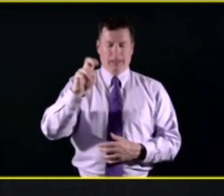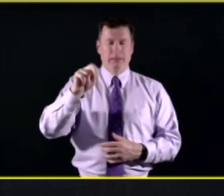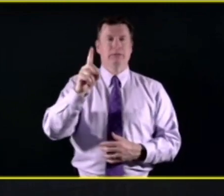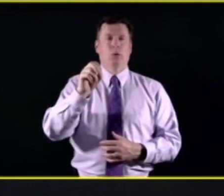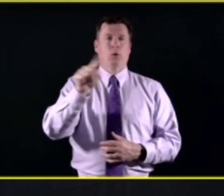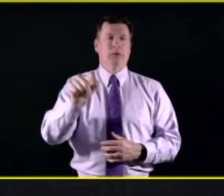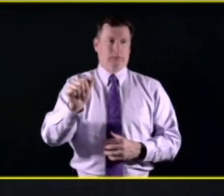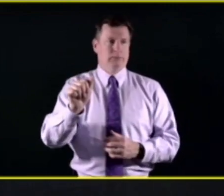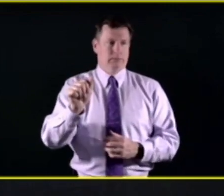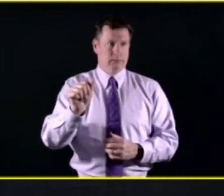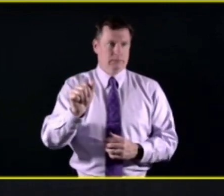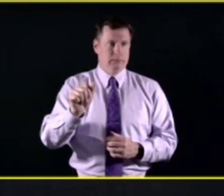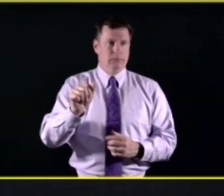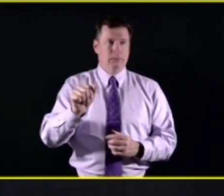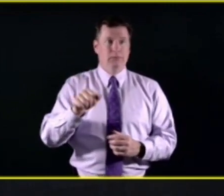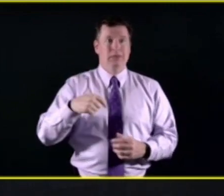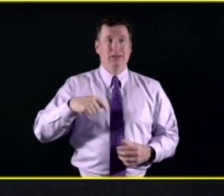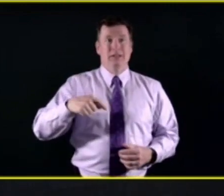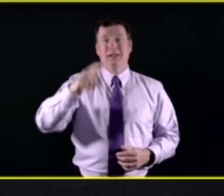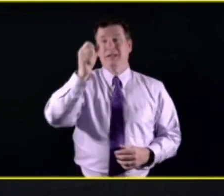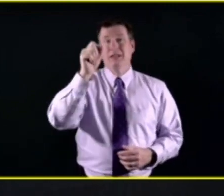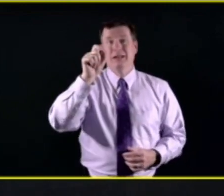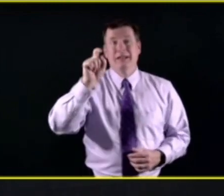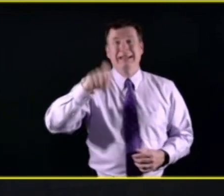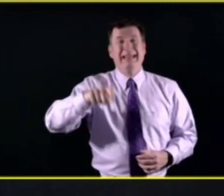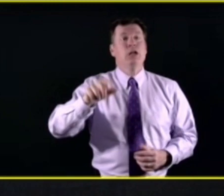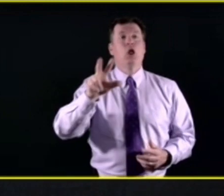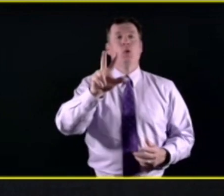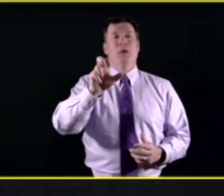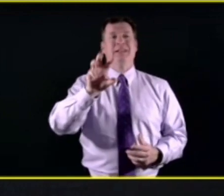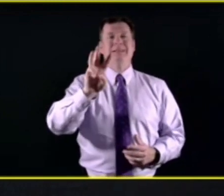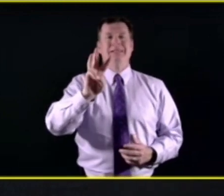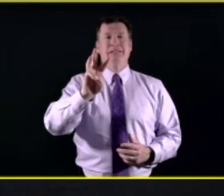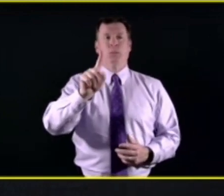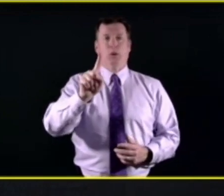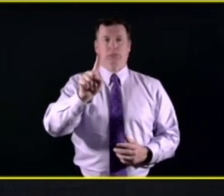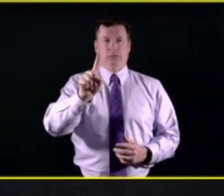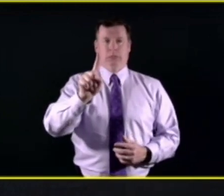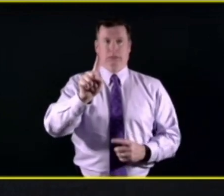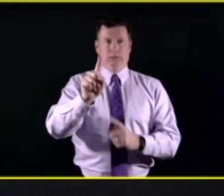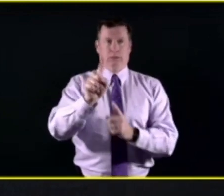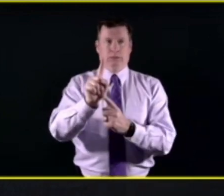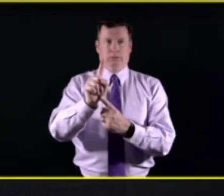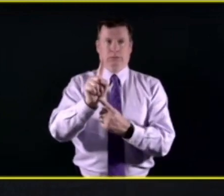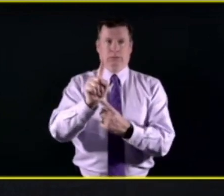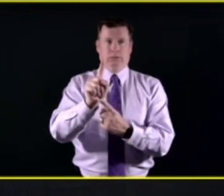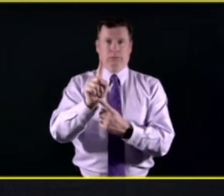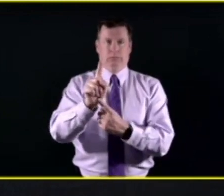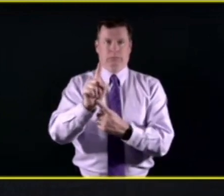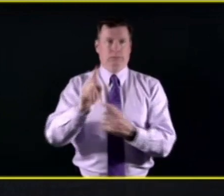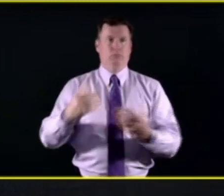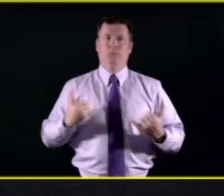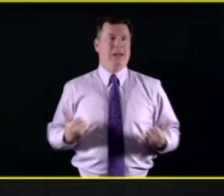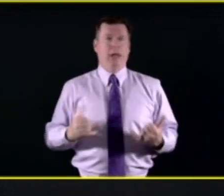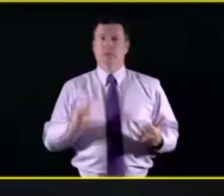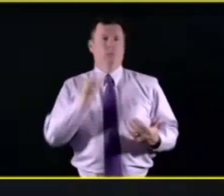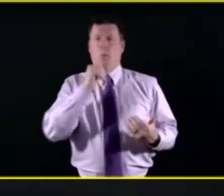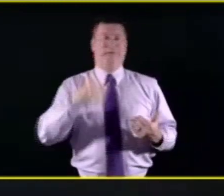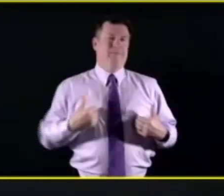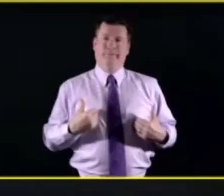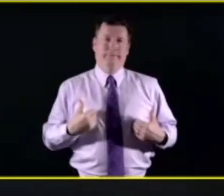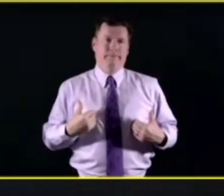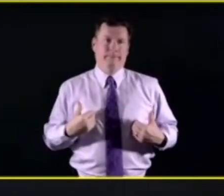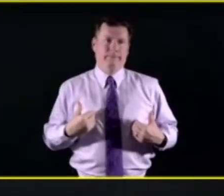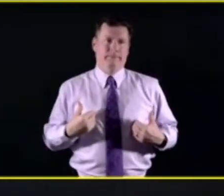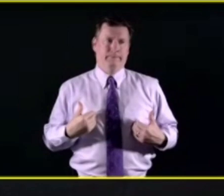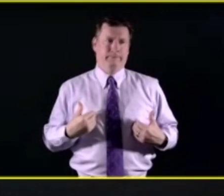that we're not quite there yet. No region, no county in the state is there yet. And so we're all engaged in a process literally right now